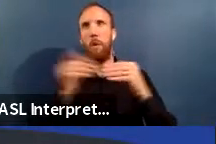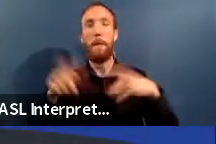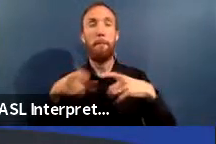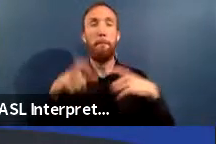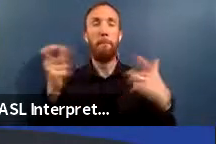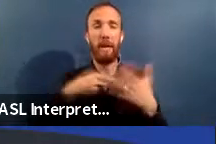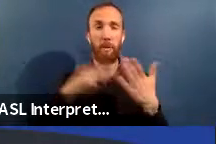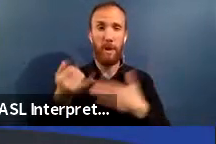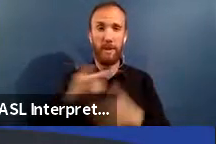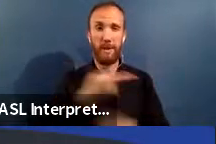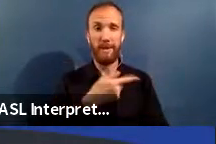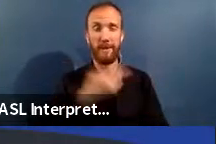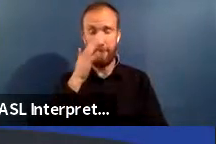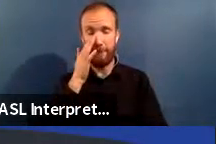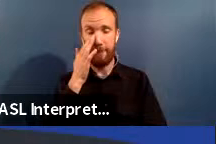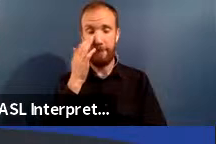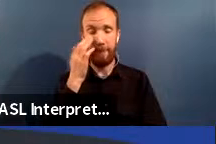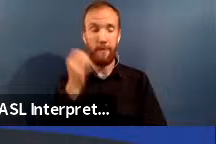talked about,